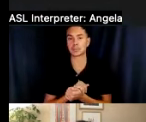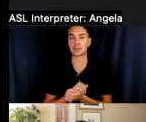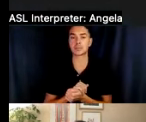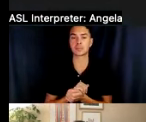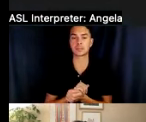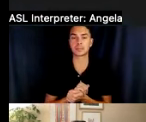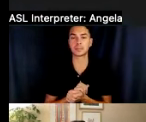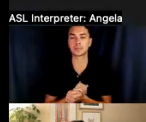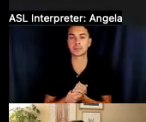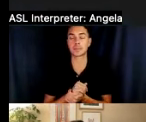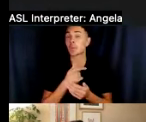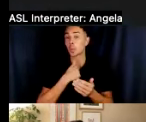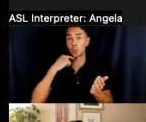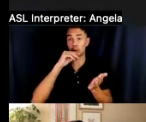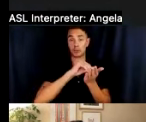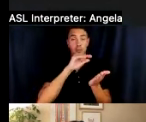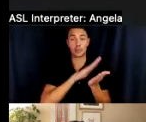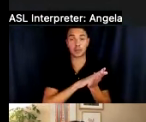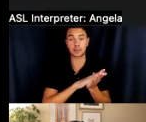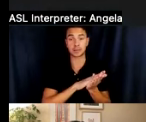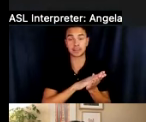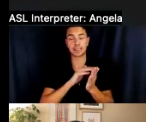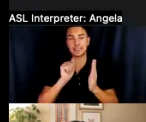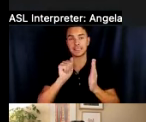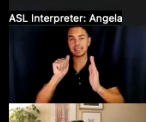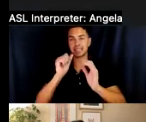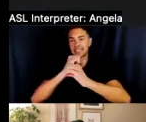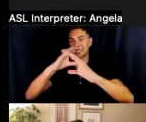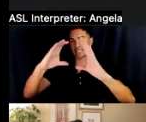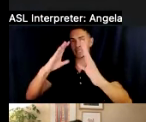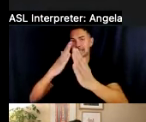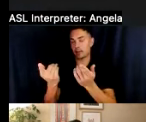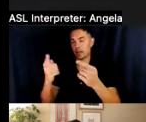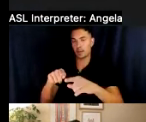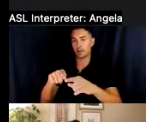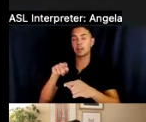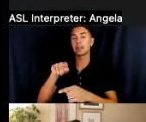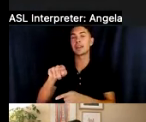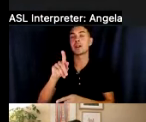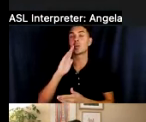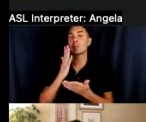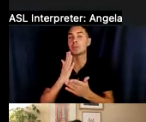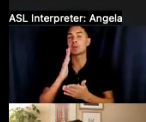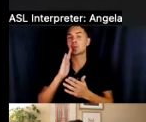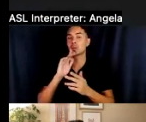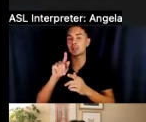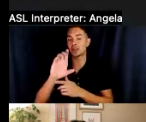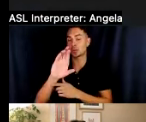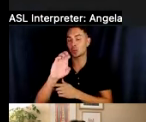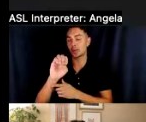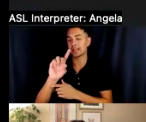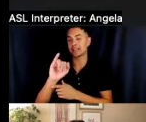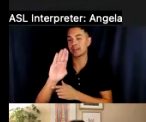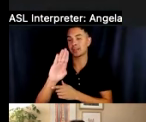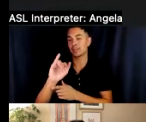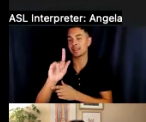So even while documenting a scene, it might go to the credibility of a survivor. If we can explain